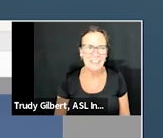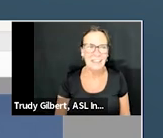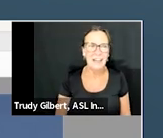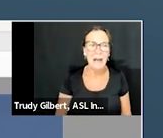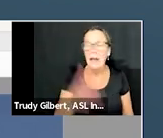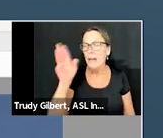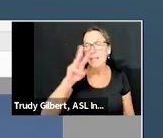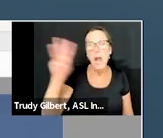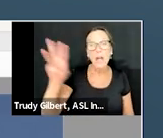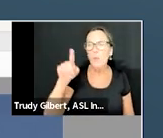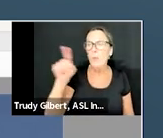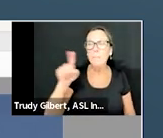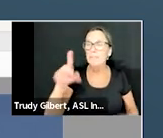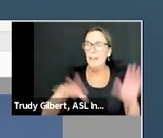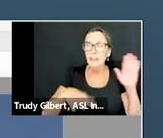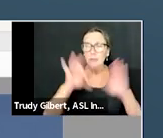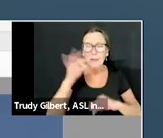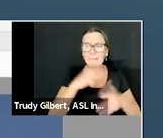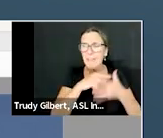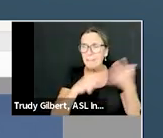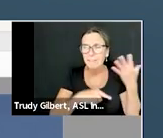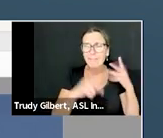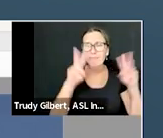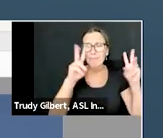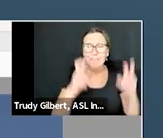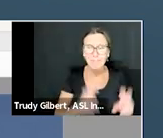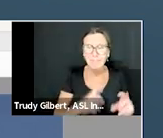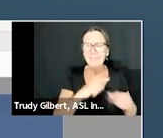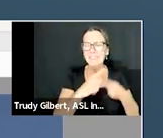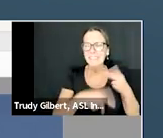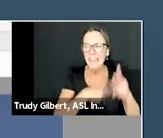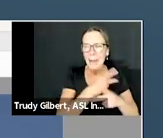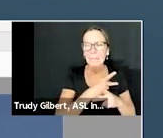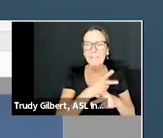website, you can find our focus areas, the types of cases that we do.